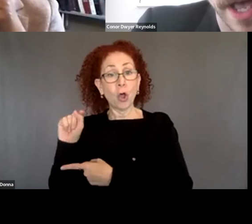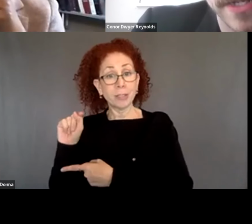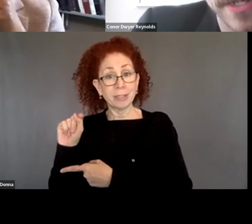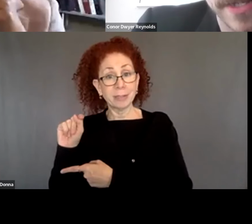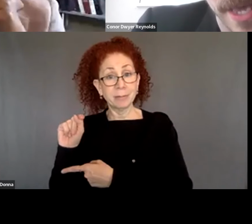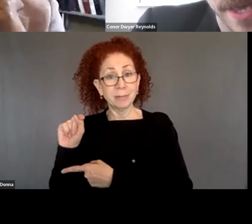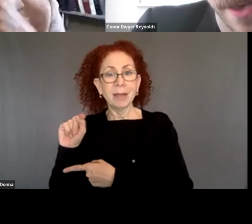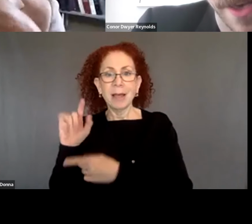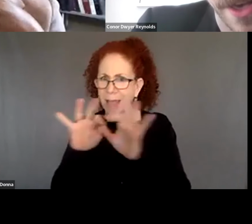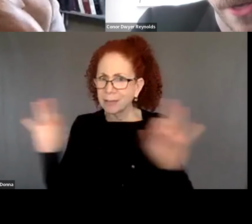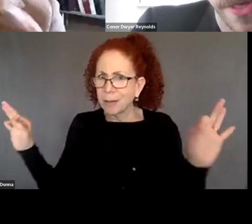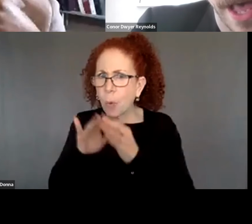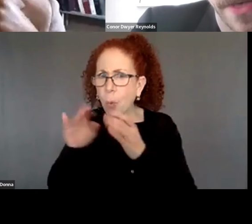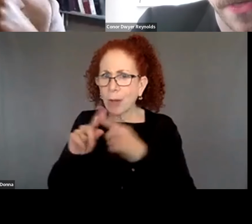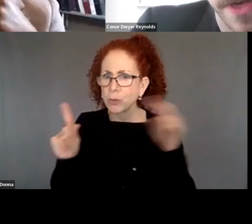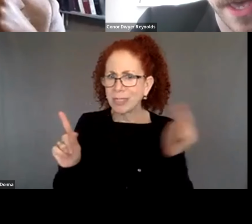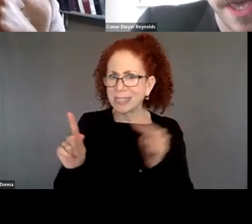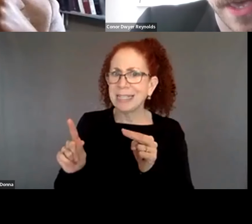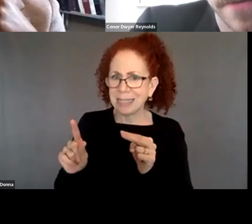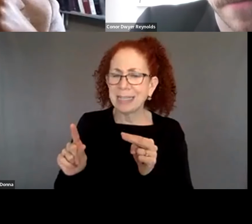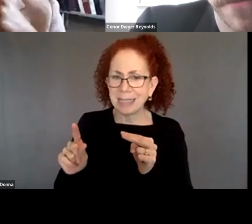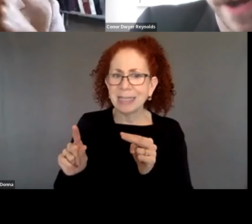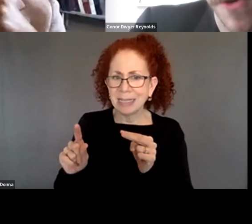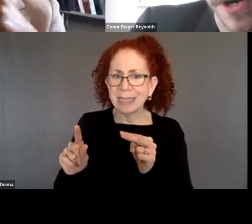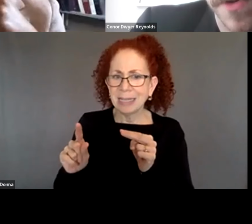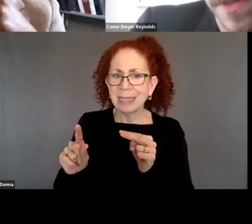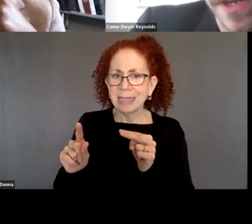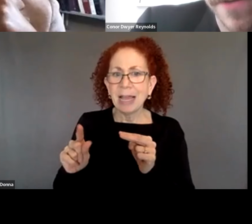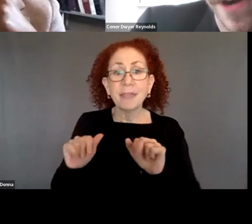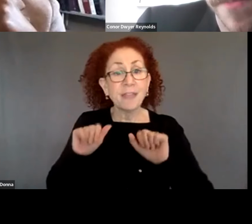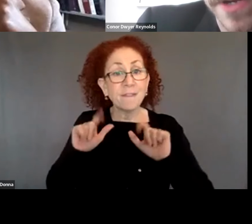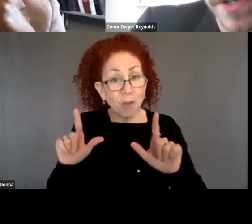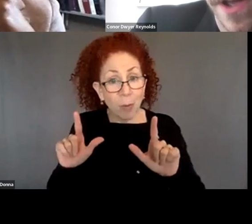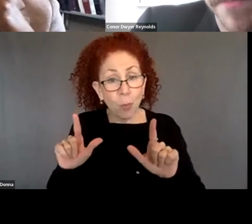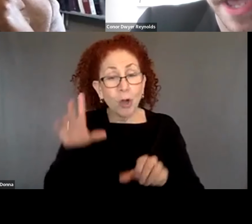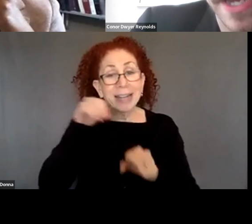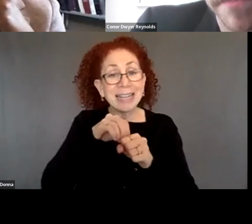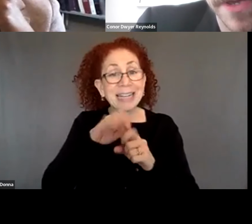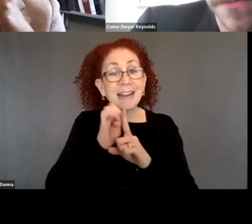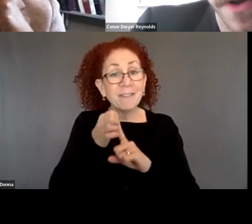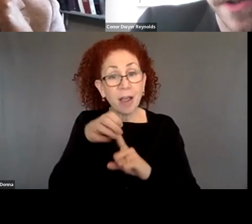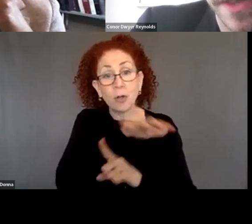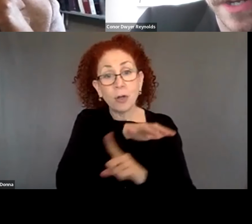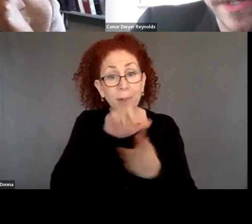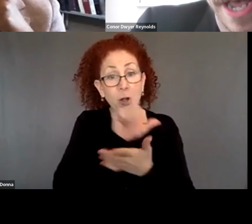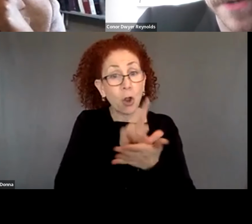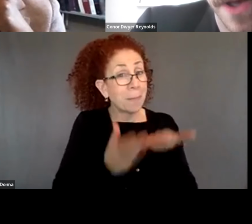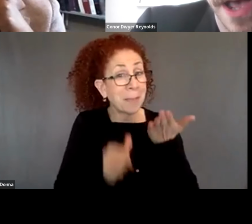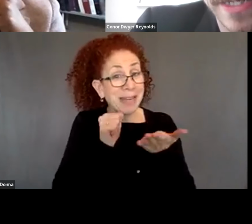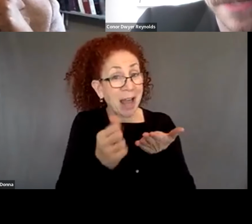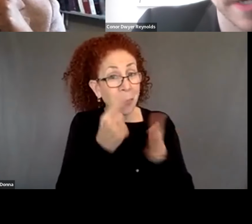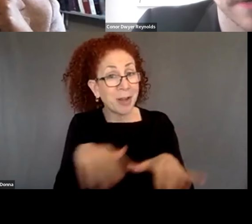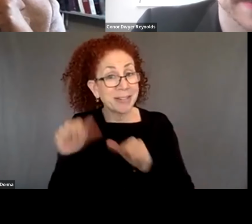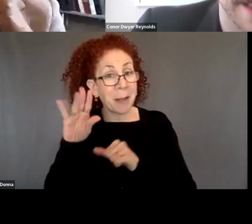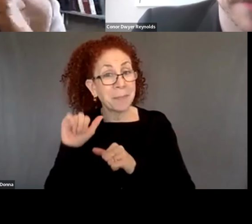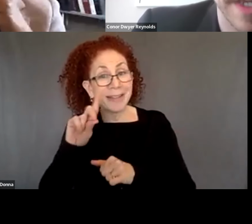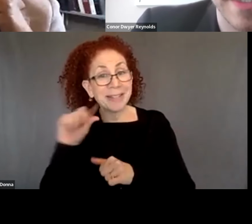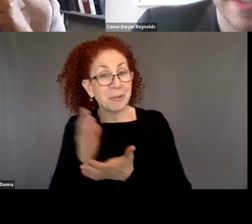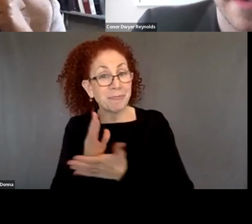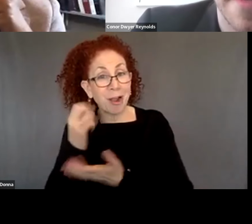important way to see that the framework within environmental law may not be the one that is adopted by disability